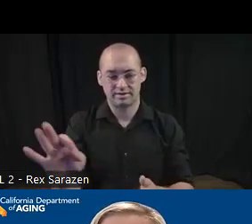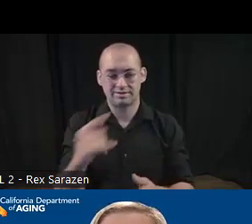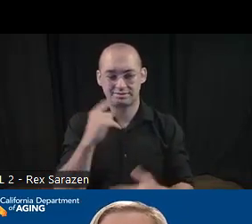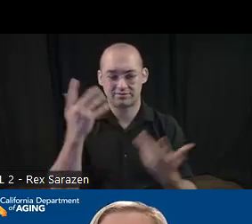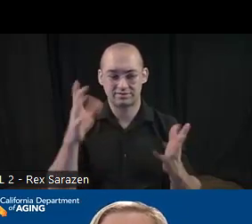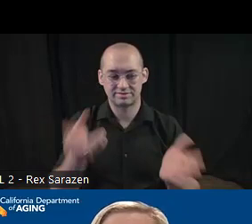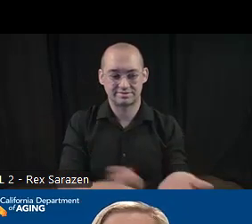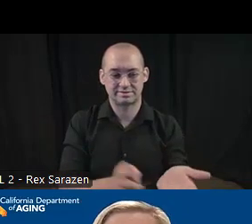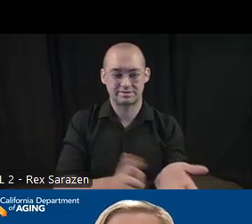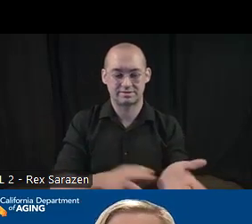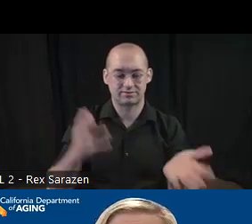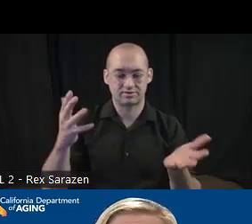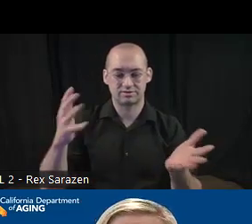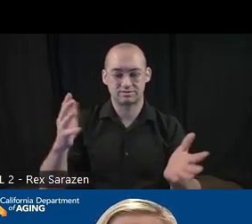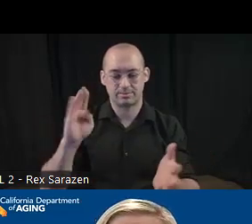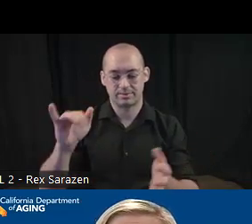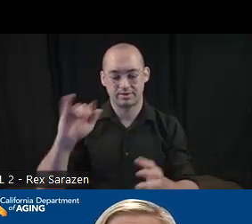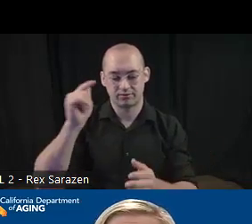into law by the governor.